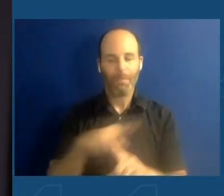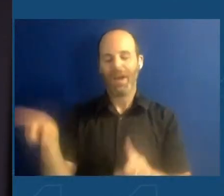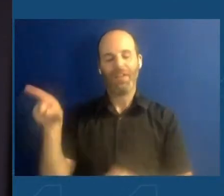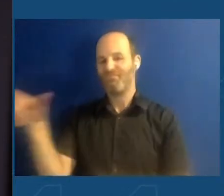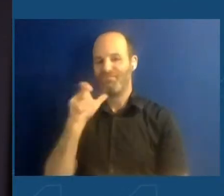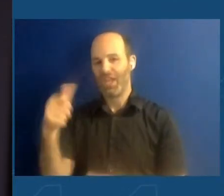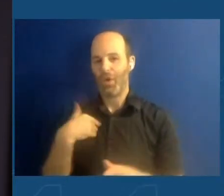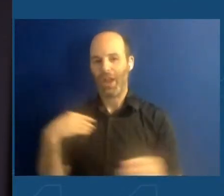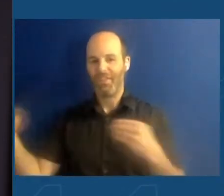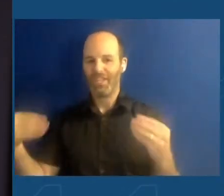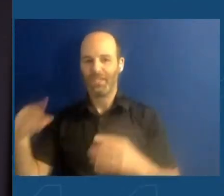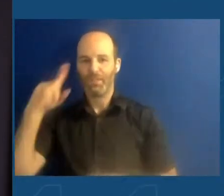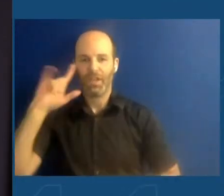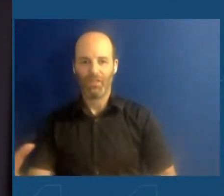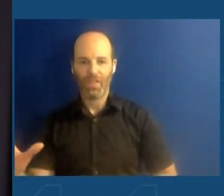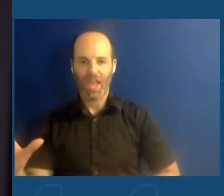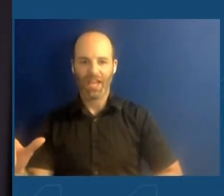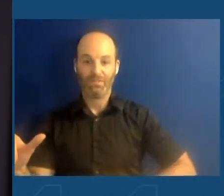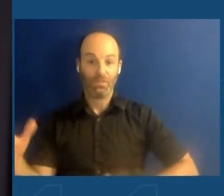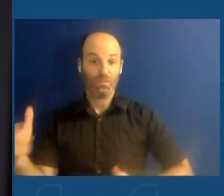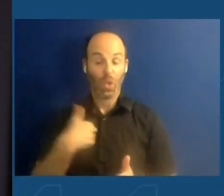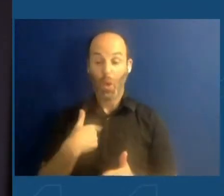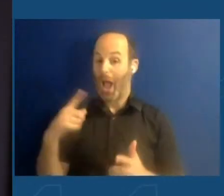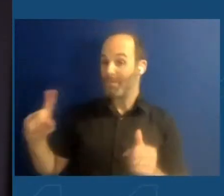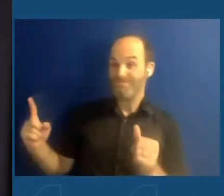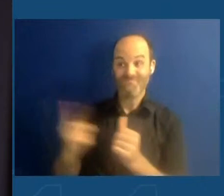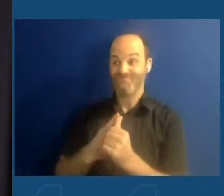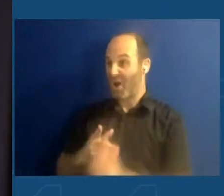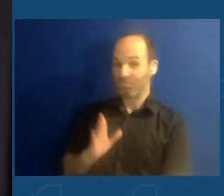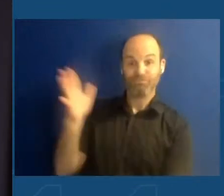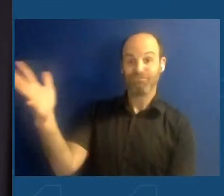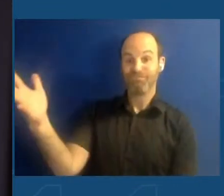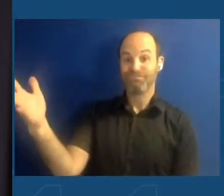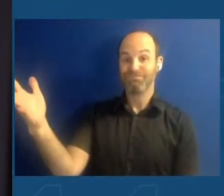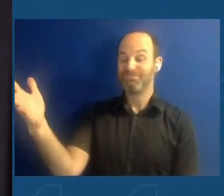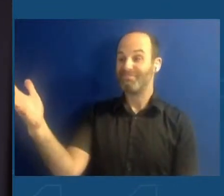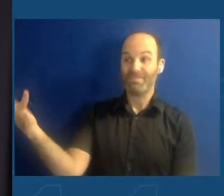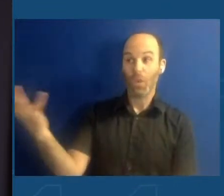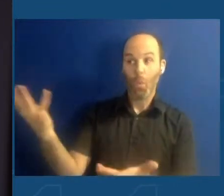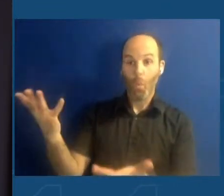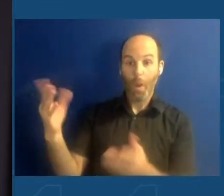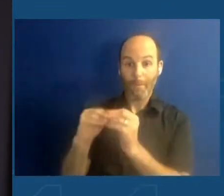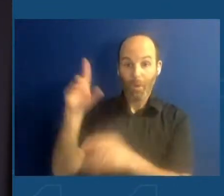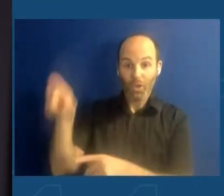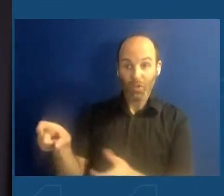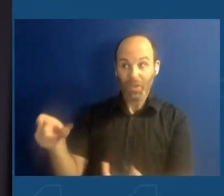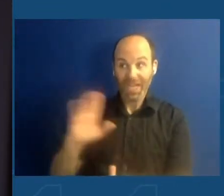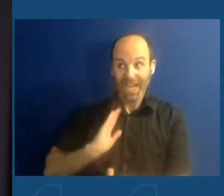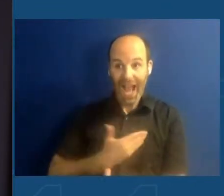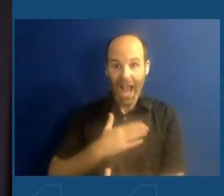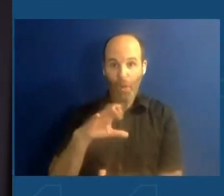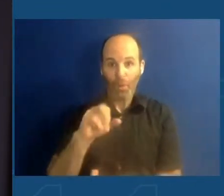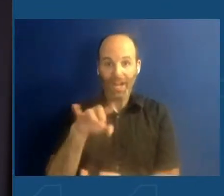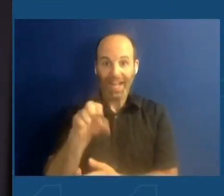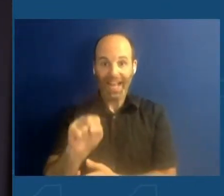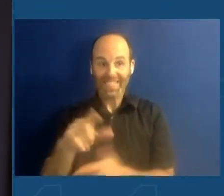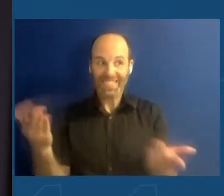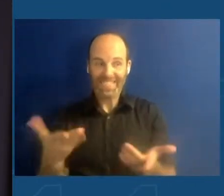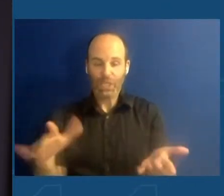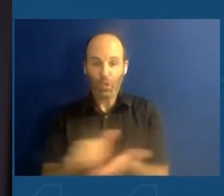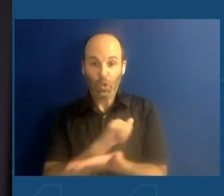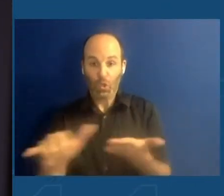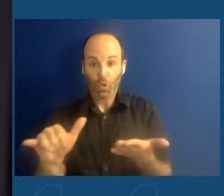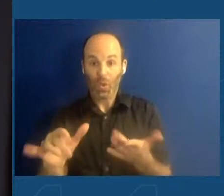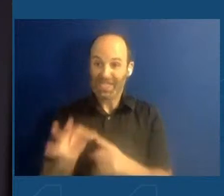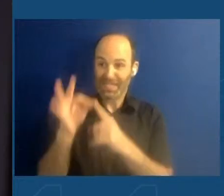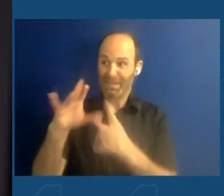in line, my hand is out, saying, what more evidence do you need than the number of cases that we're seeing right here in New York, especially right here in New